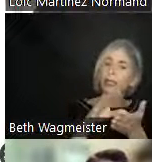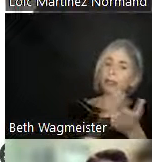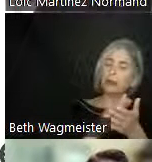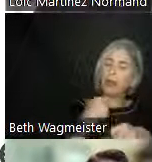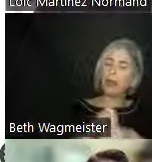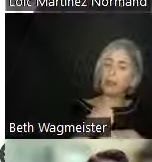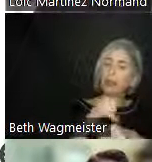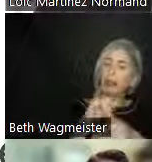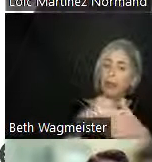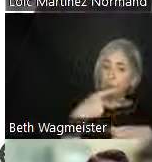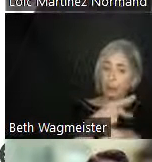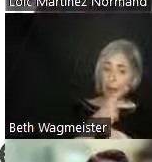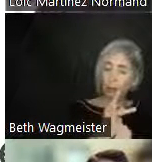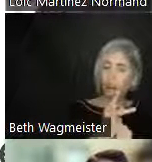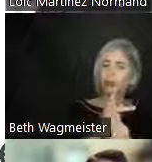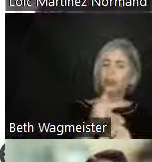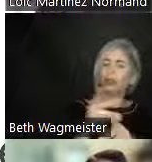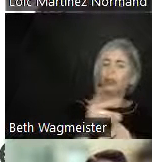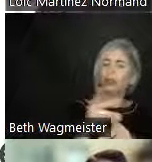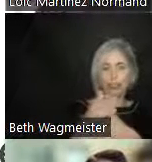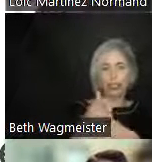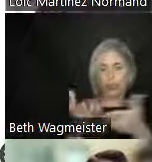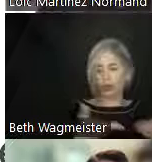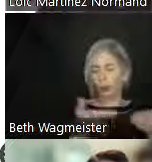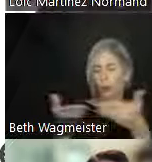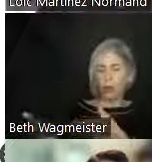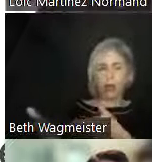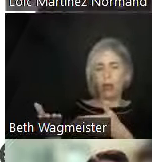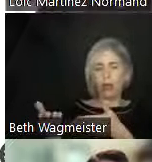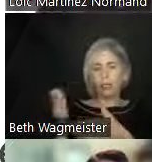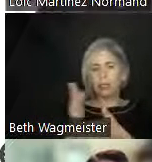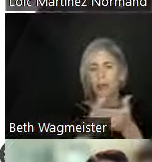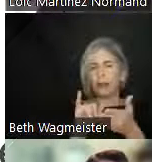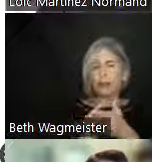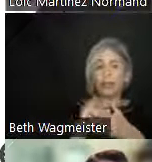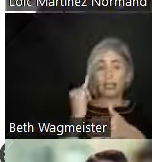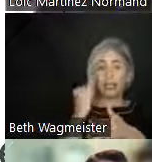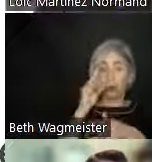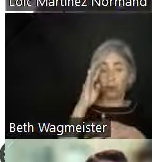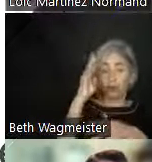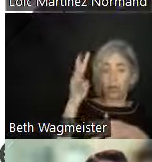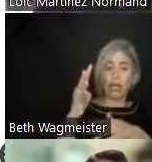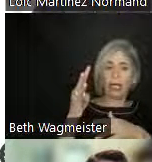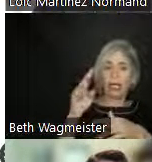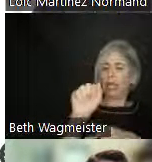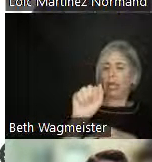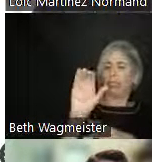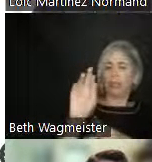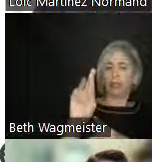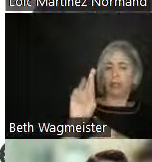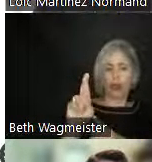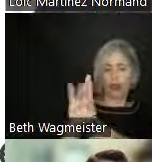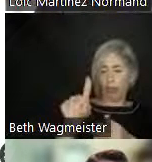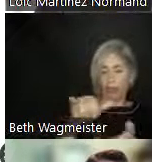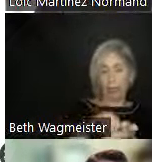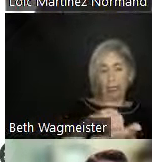produced, ideally they're things that can be shared so that you've got something that if you create an ACR, that document can